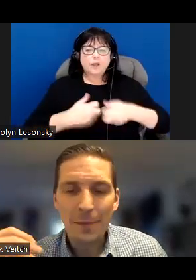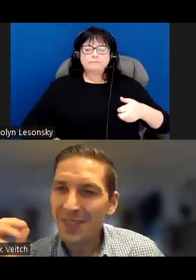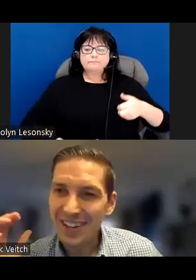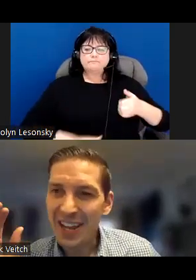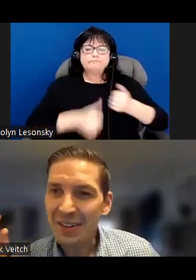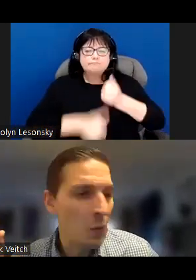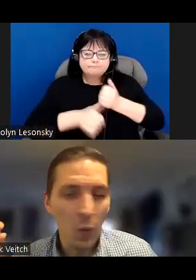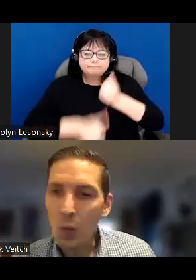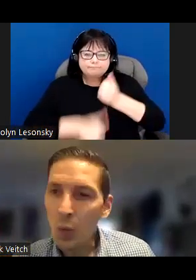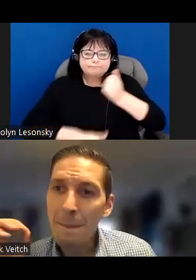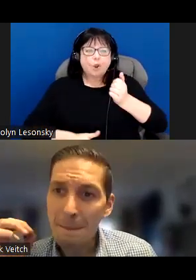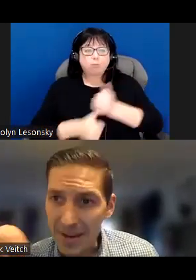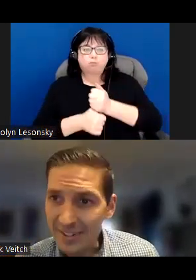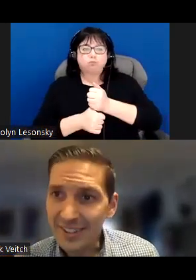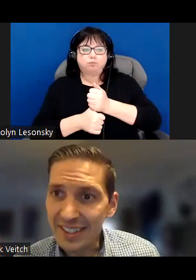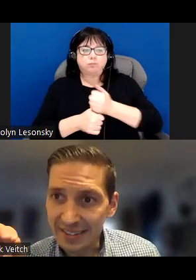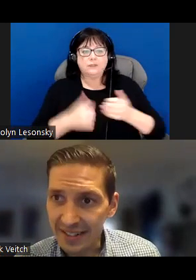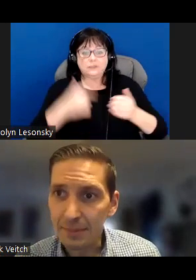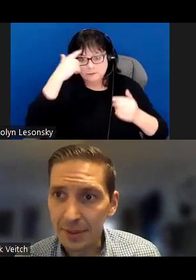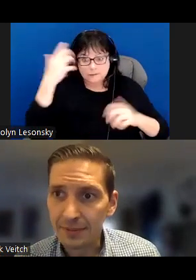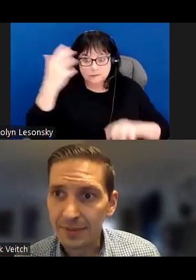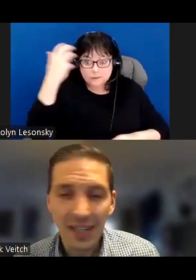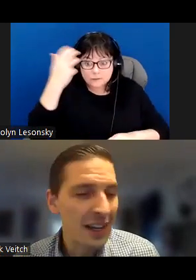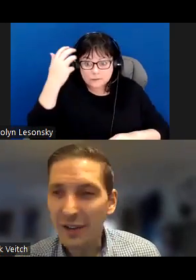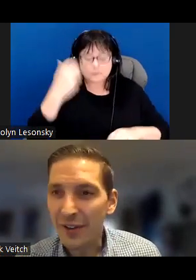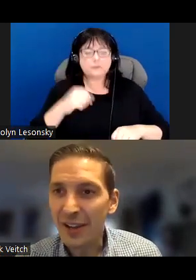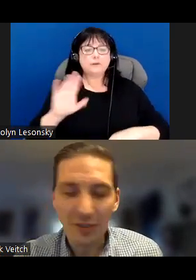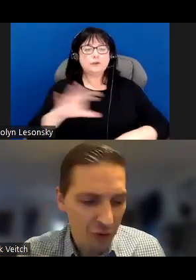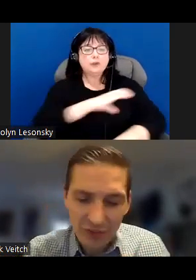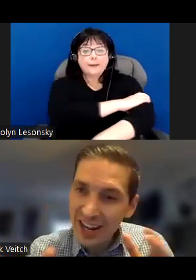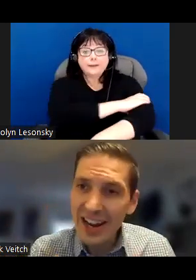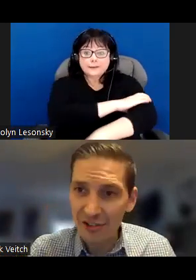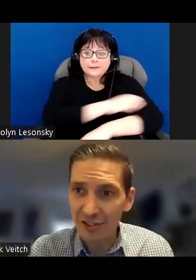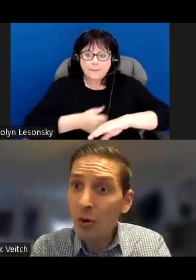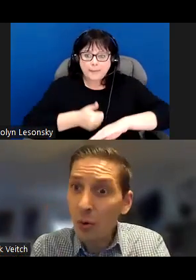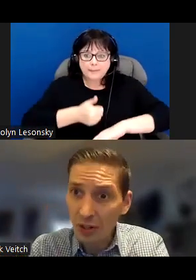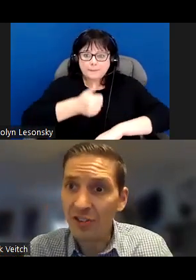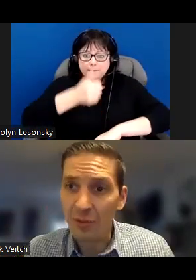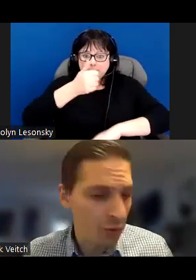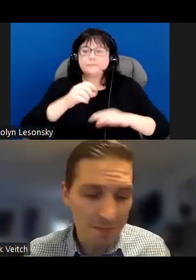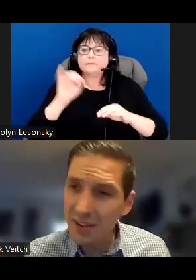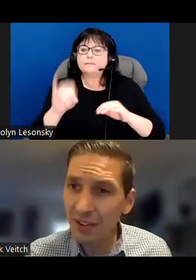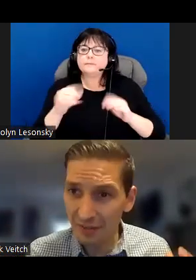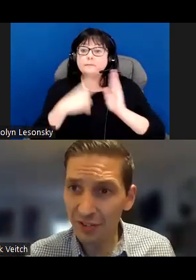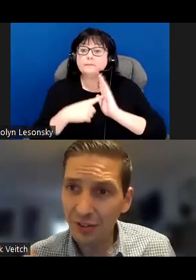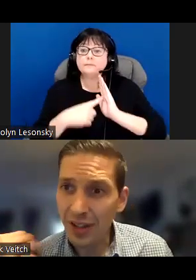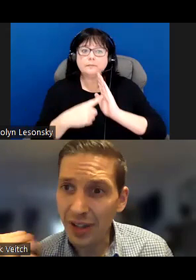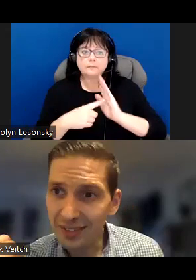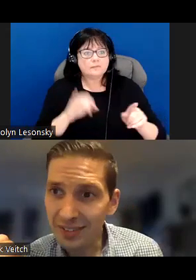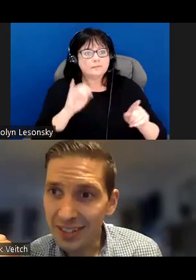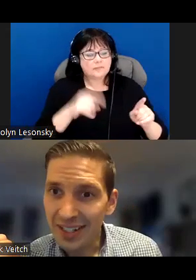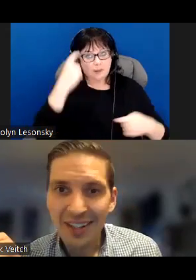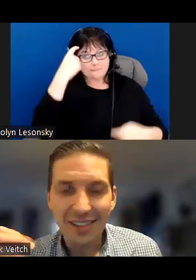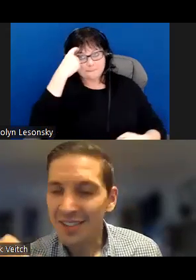pressure. Again, what better example of a sort of connection, the correlation between mental and